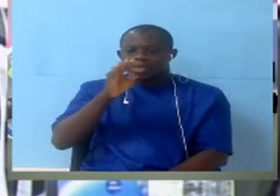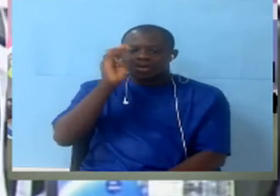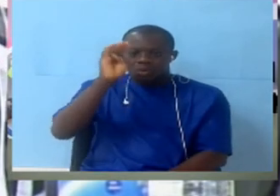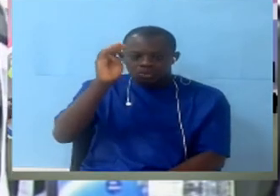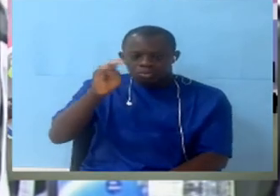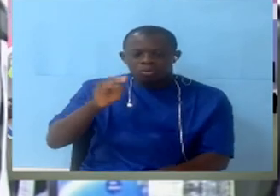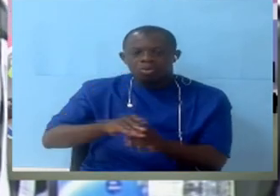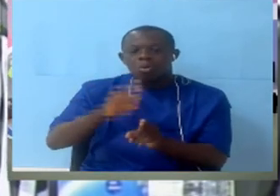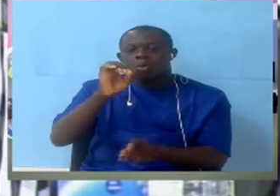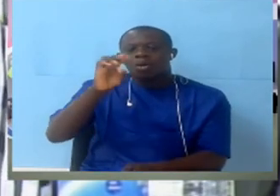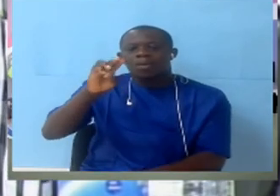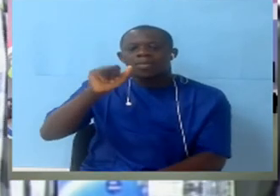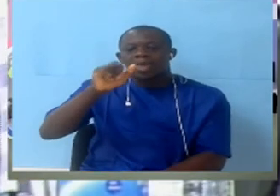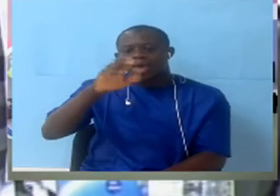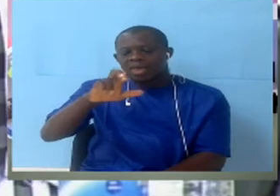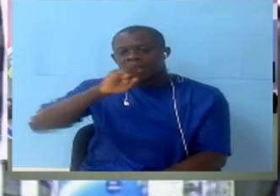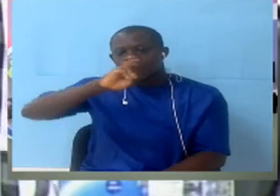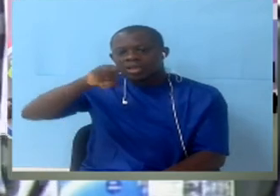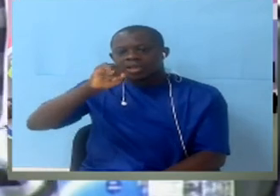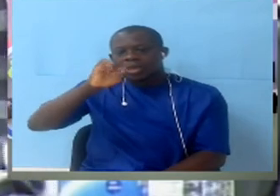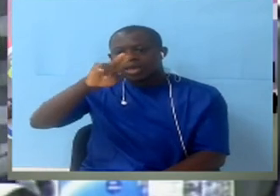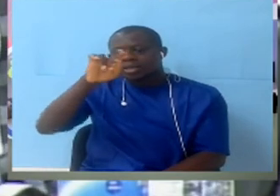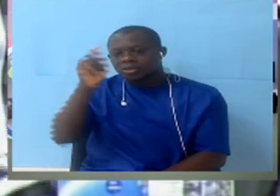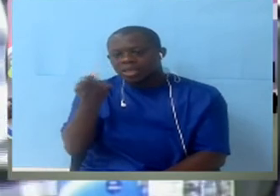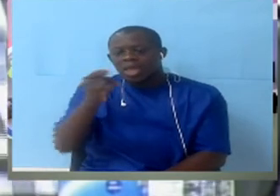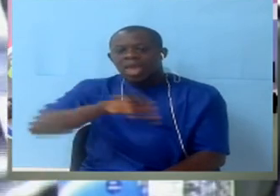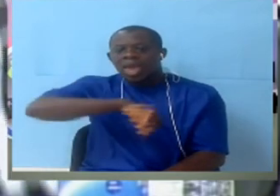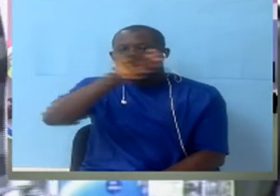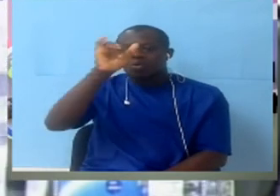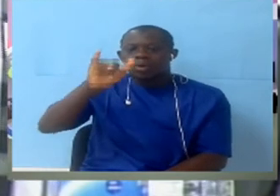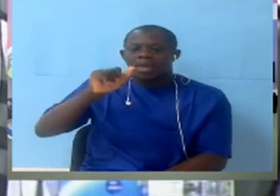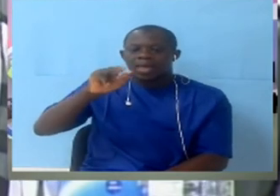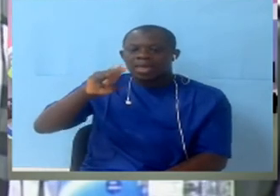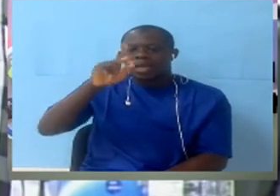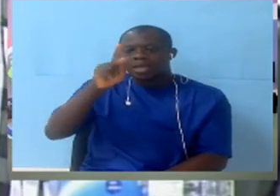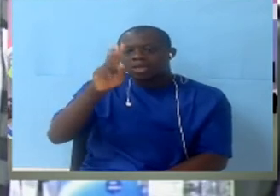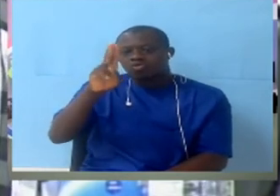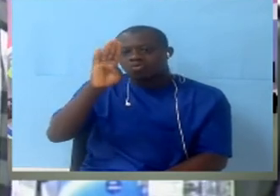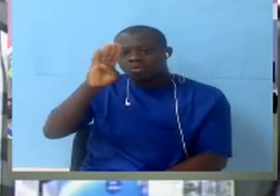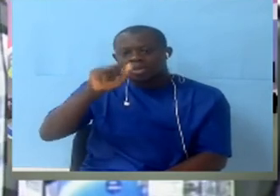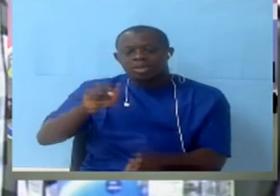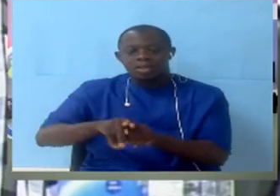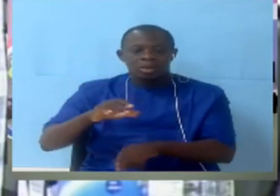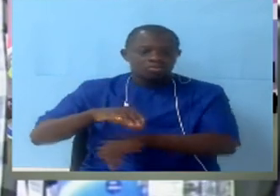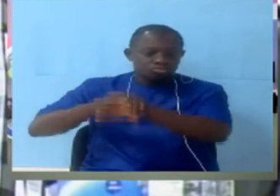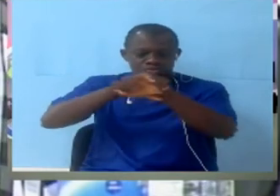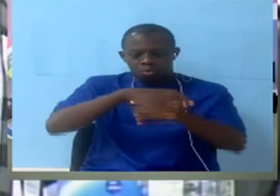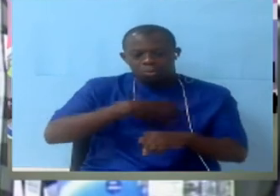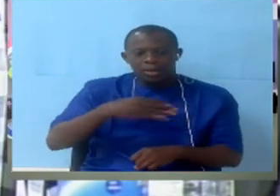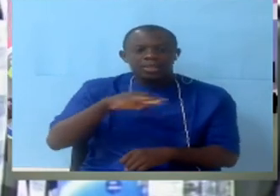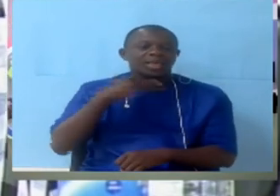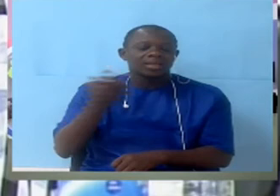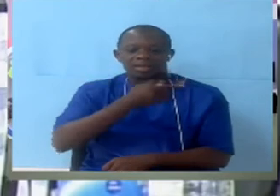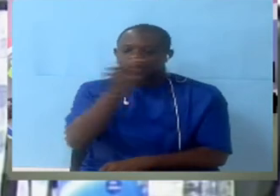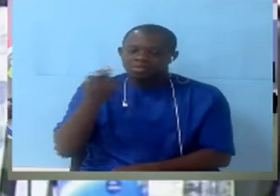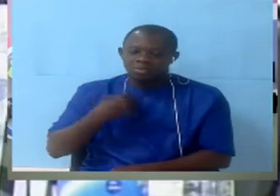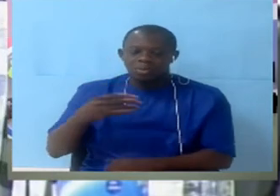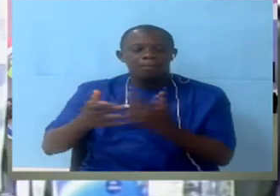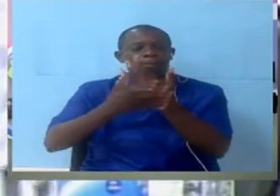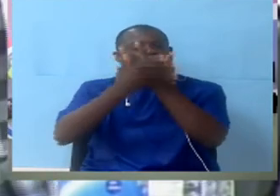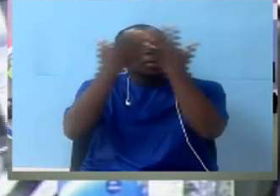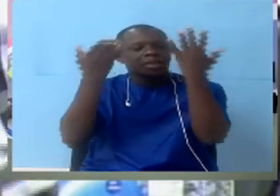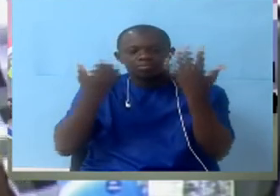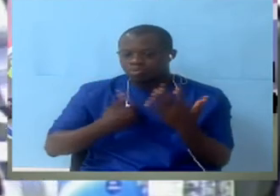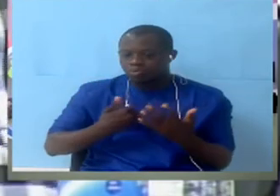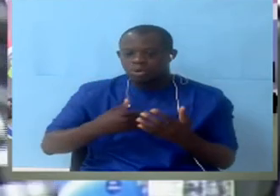and Yankuba Baji, the heads of the NIA, and give them to me, we will kill them. And there were many who came. Many